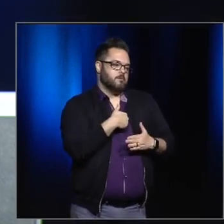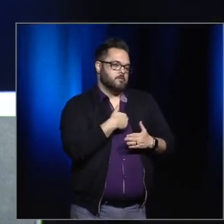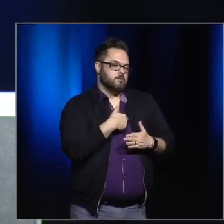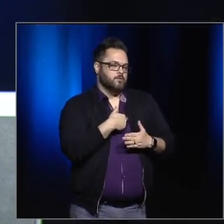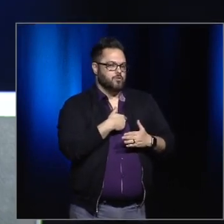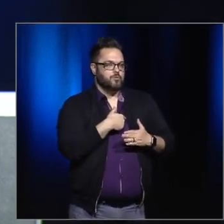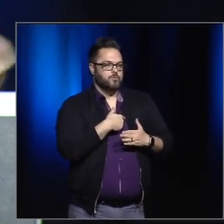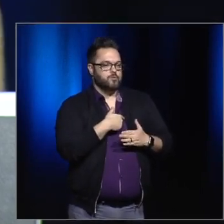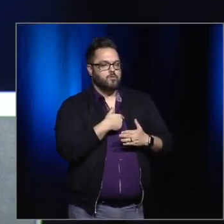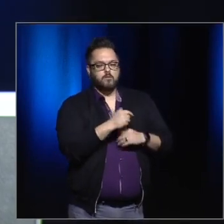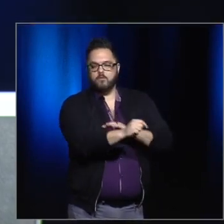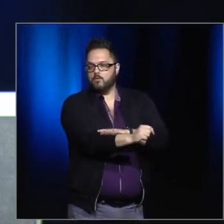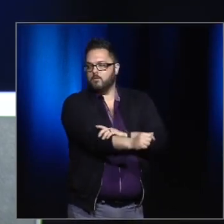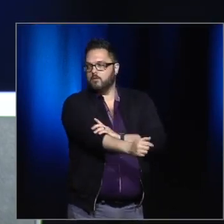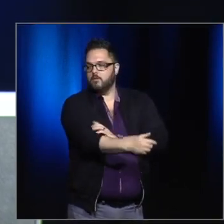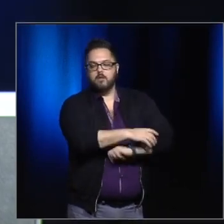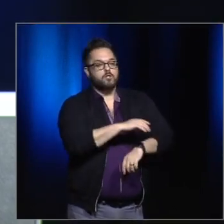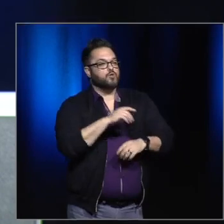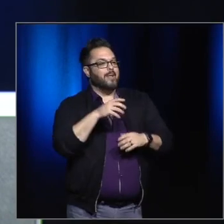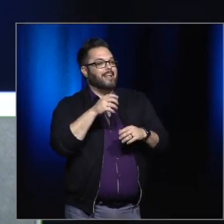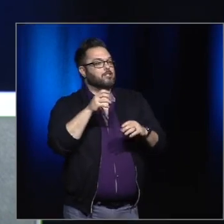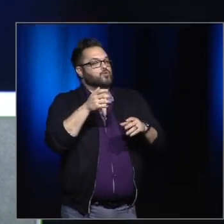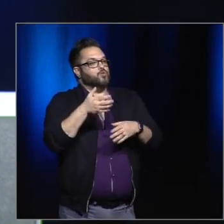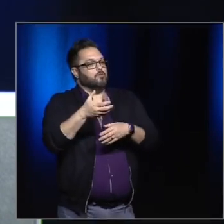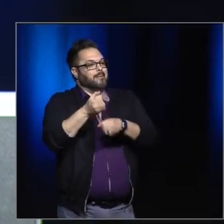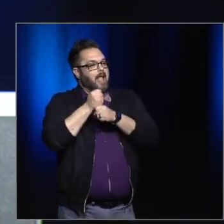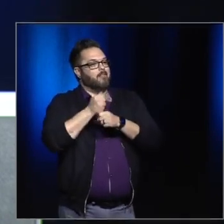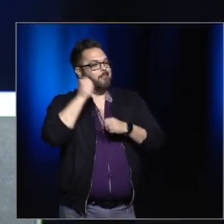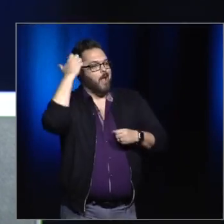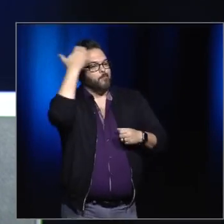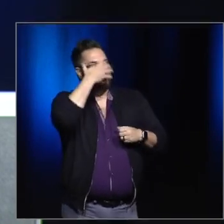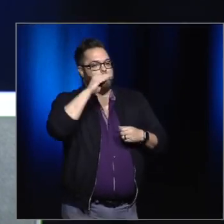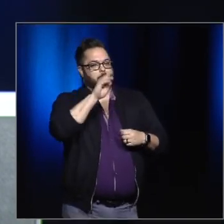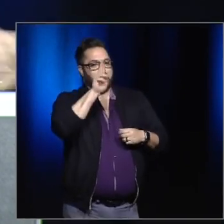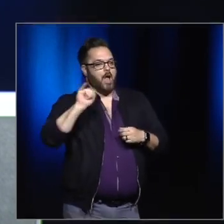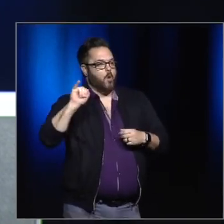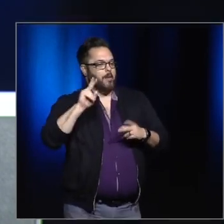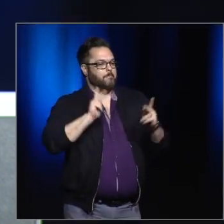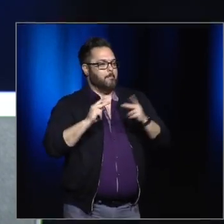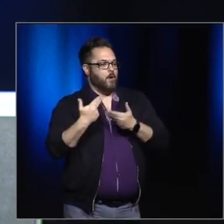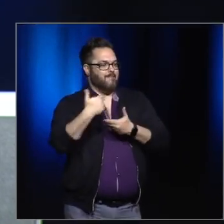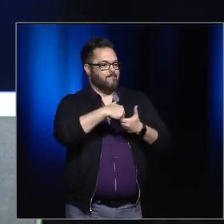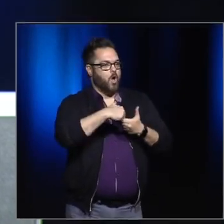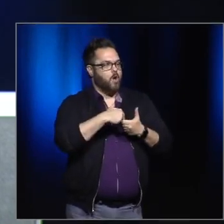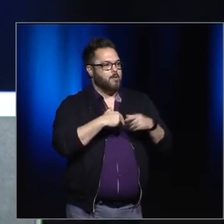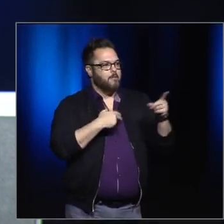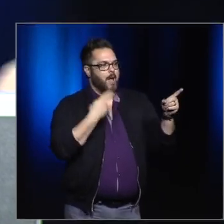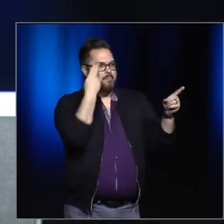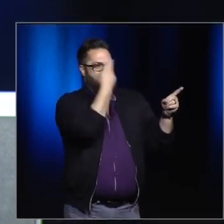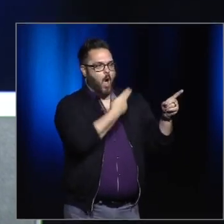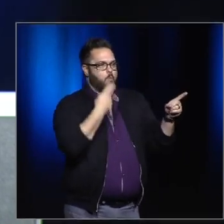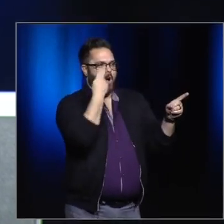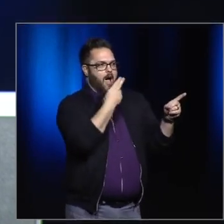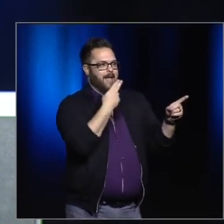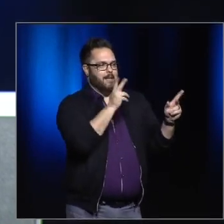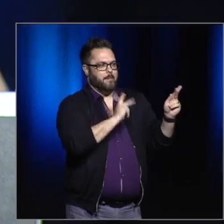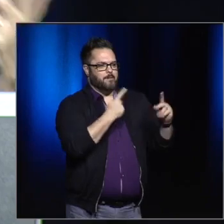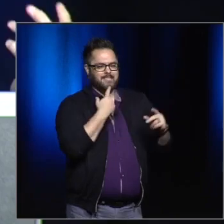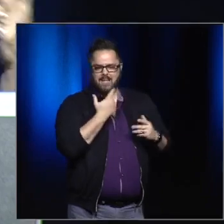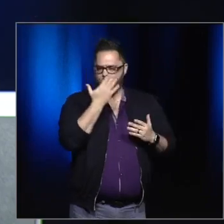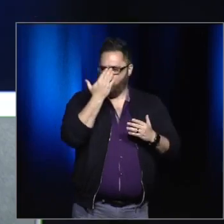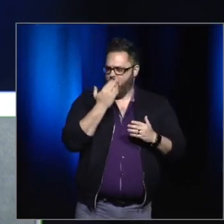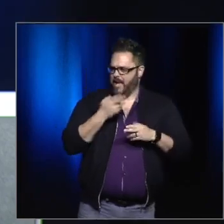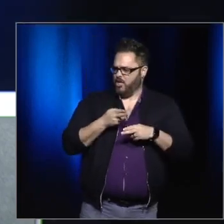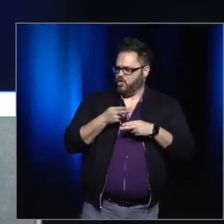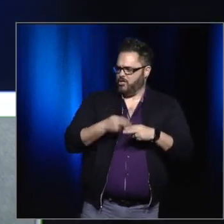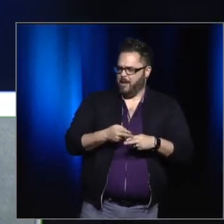With Māori being engaged in it as well. But most hilariously, the Hawaiians were like, why did you name it after a Hawaiian island? So we had a